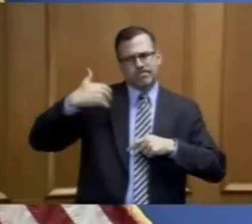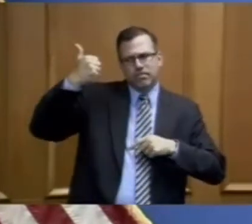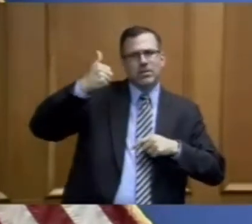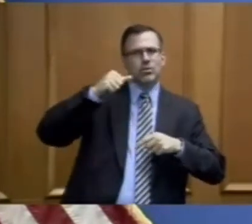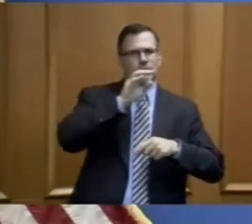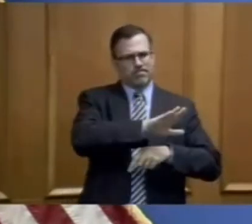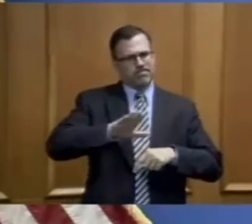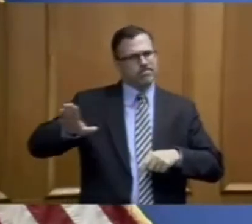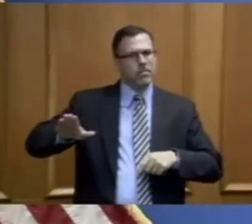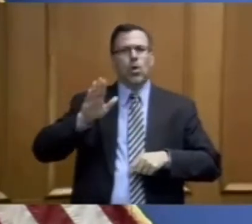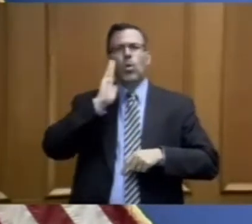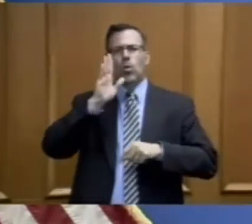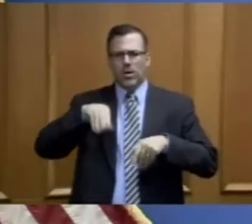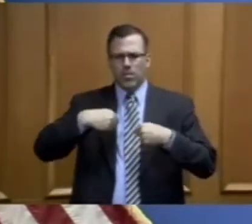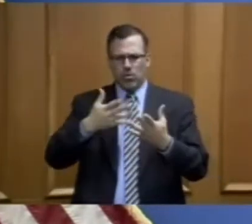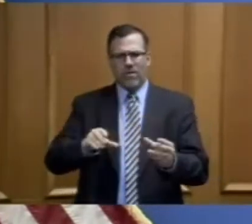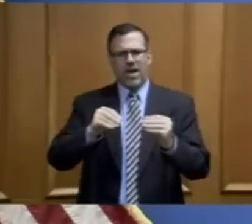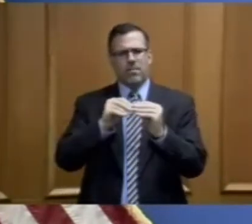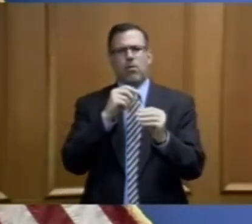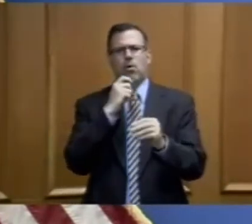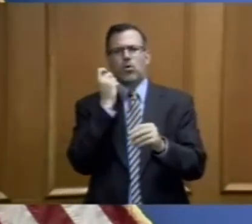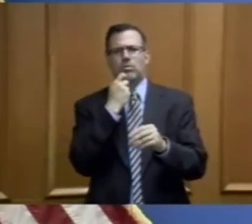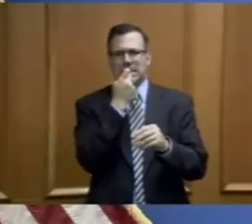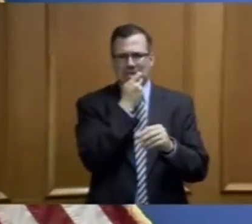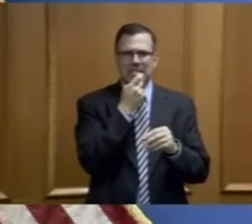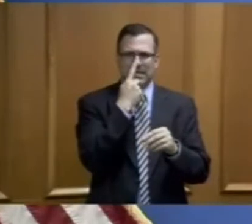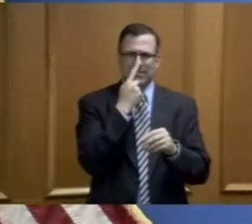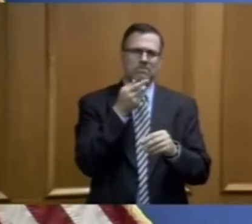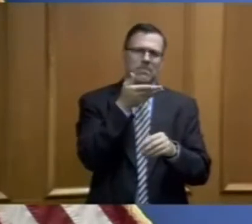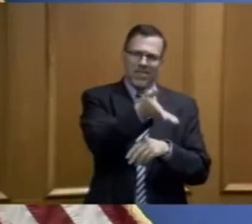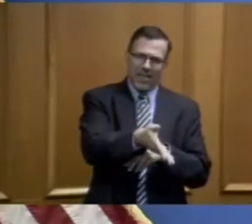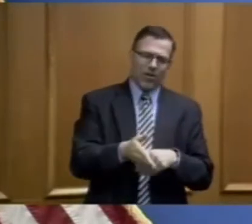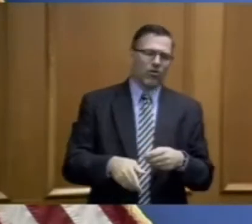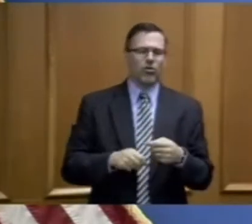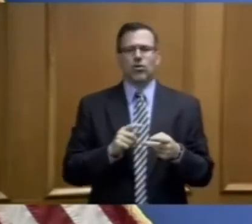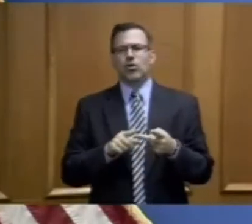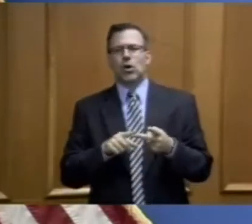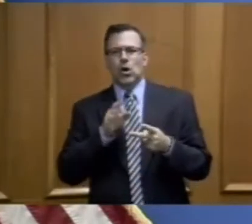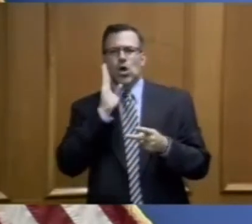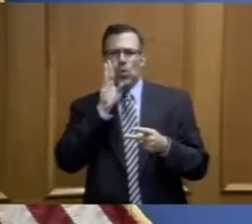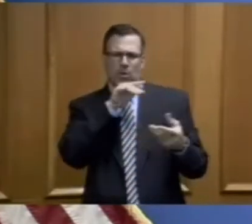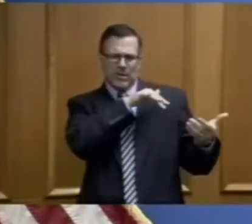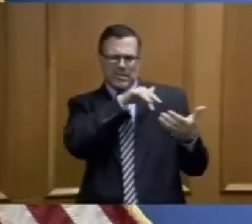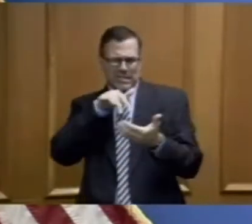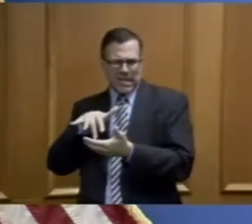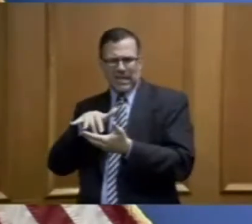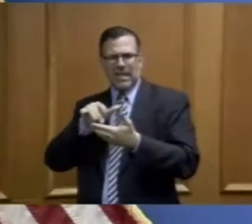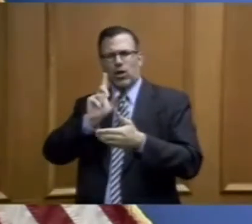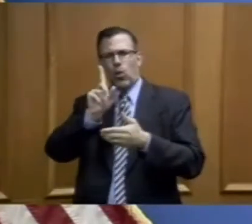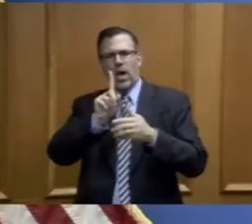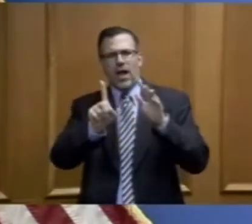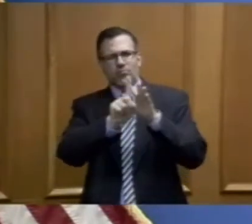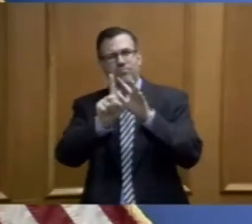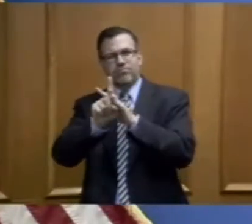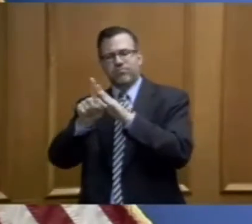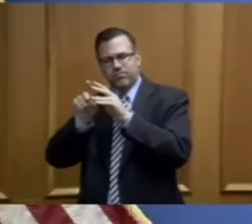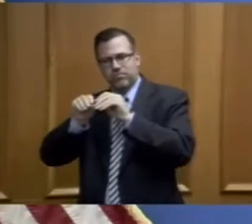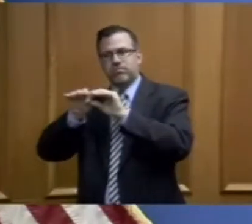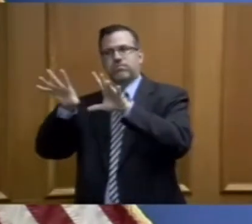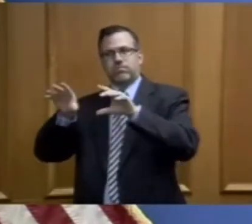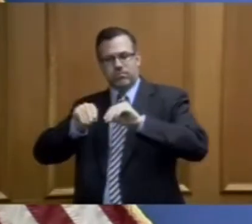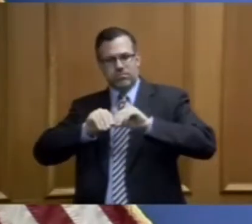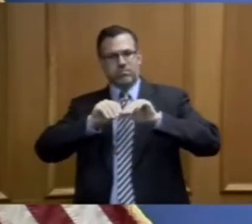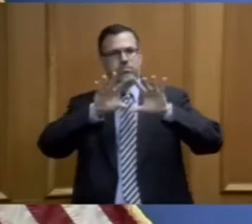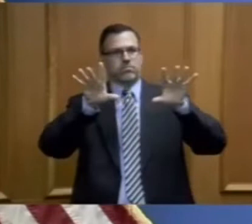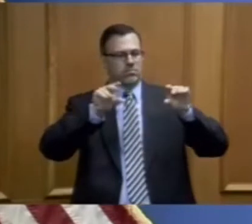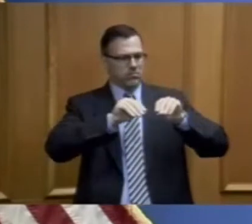will be expanding testing there. We'll be looking at the outbreaks and understanding just why they're happening and where they're happening and address